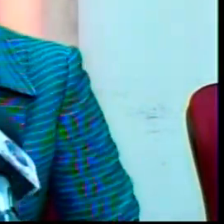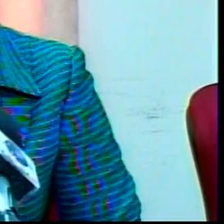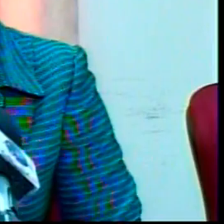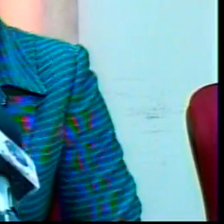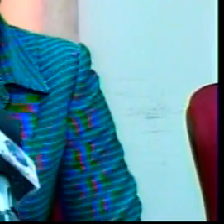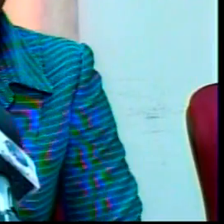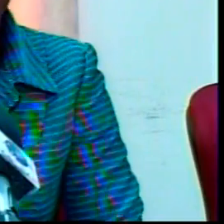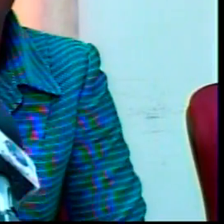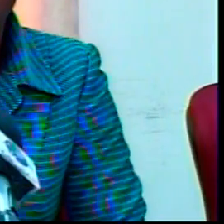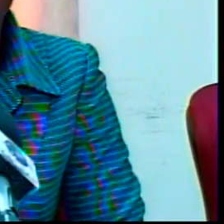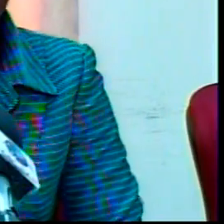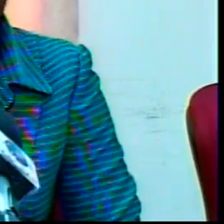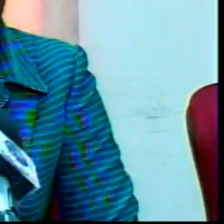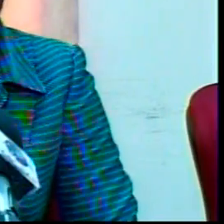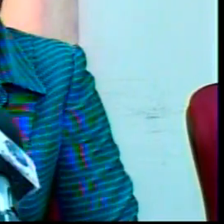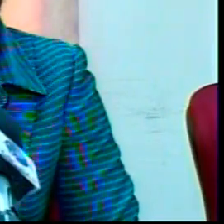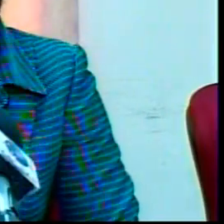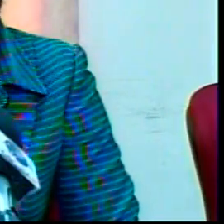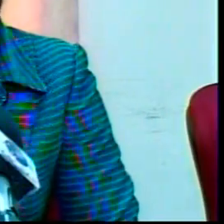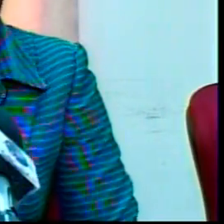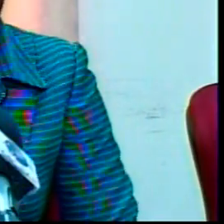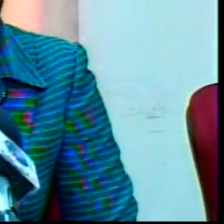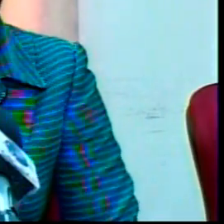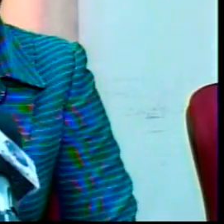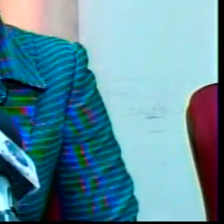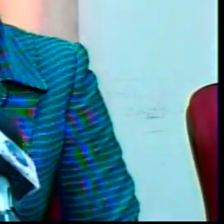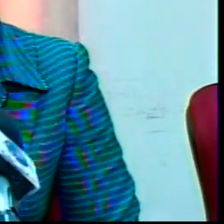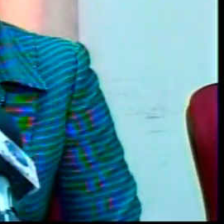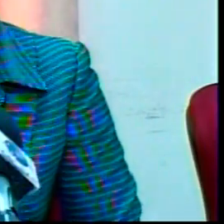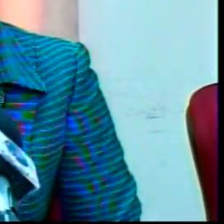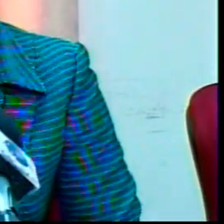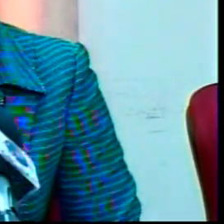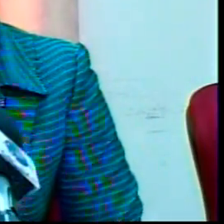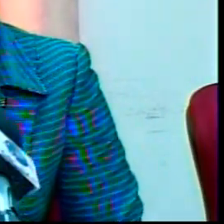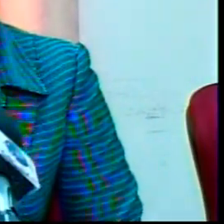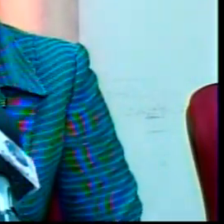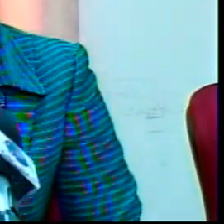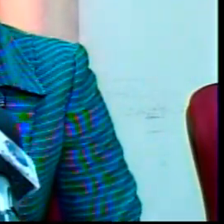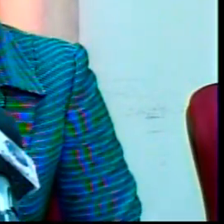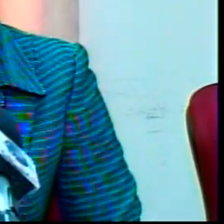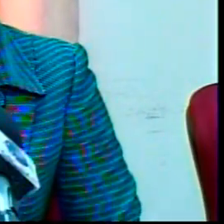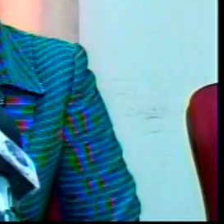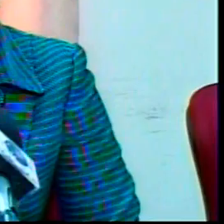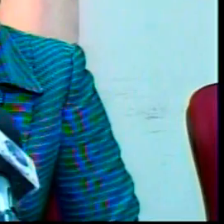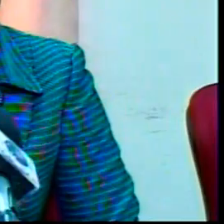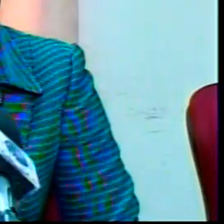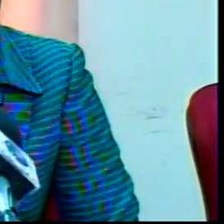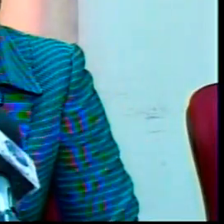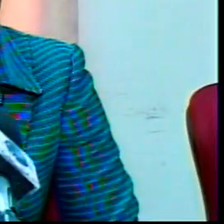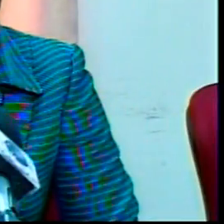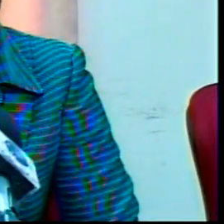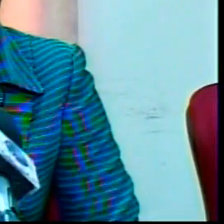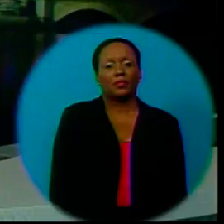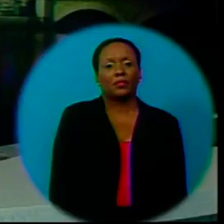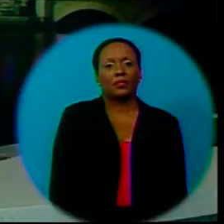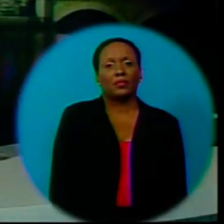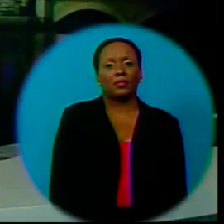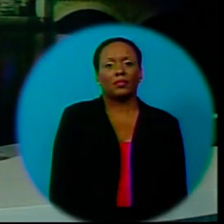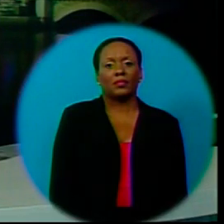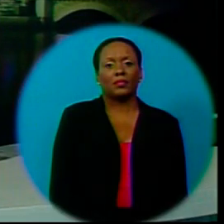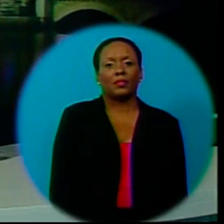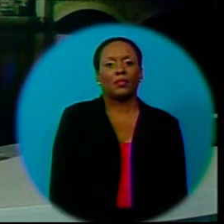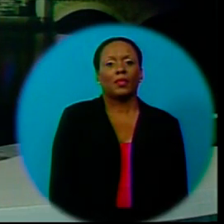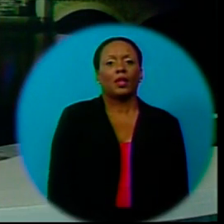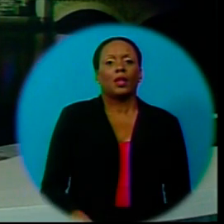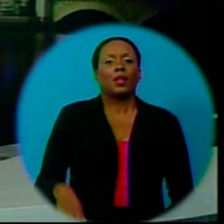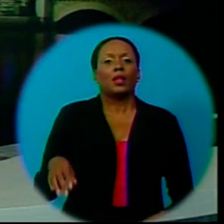in supermarkets, increases at the gas pump, increases in doing business generally in Barbados. It